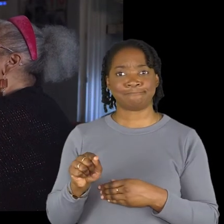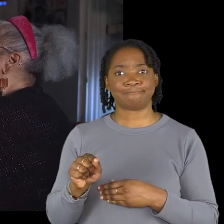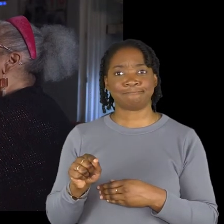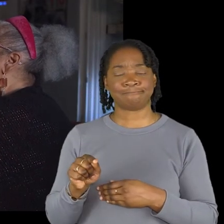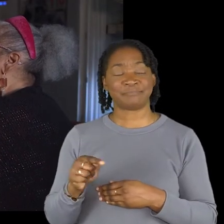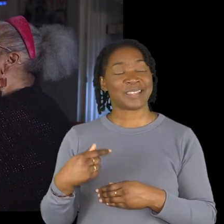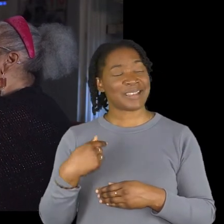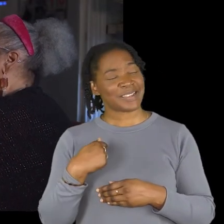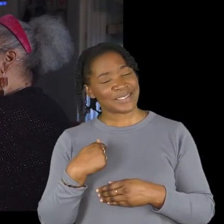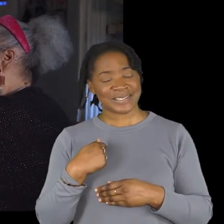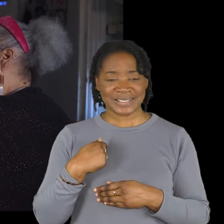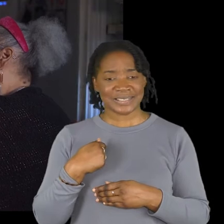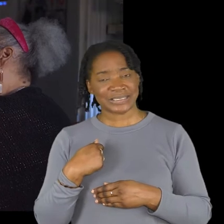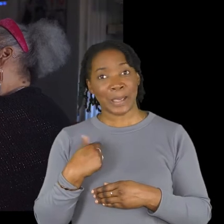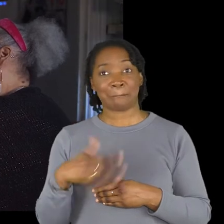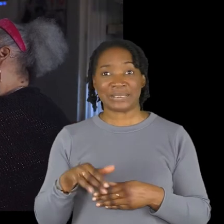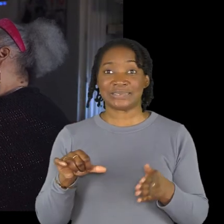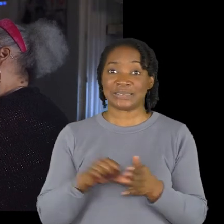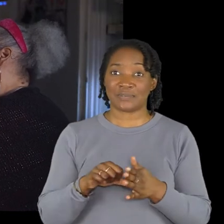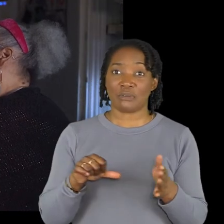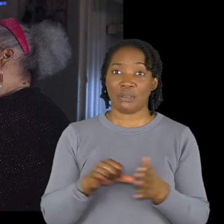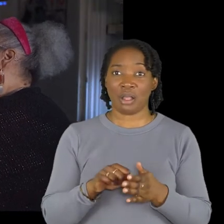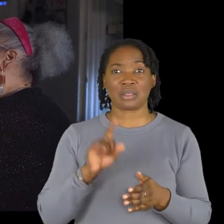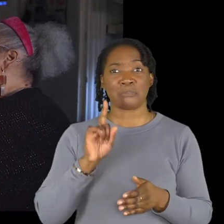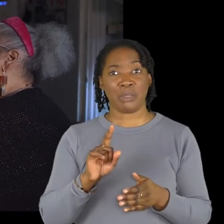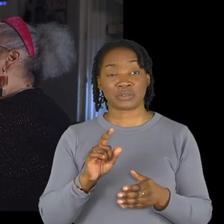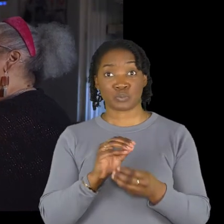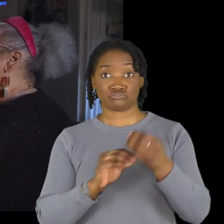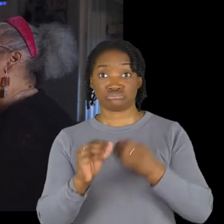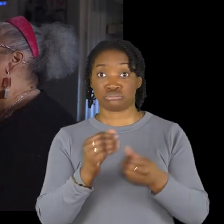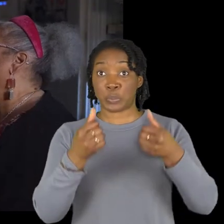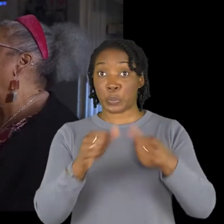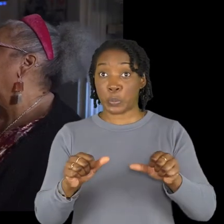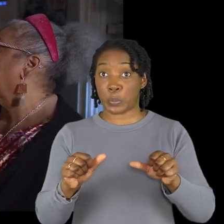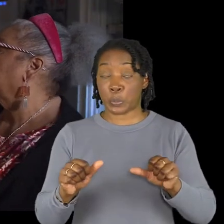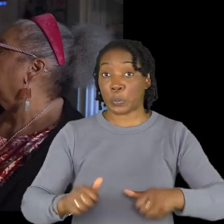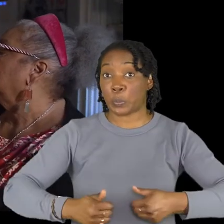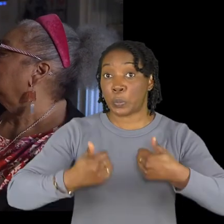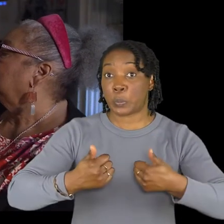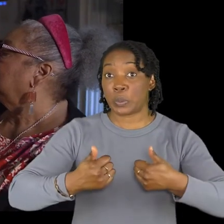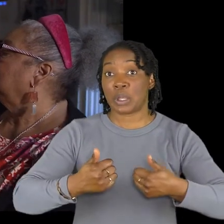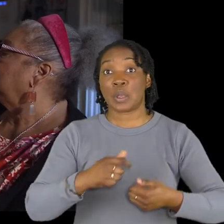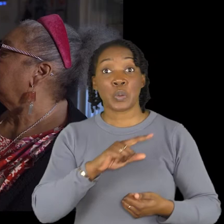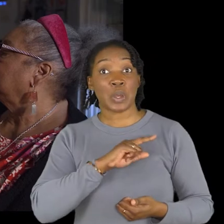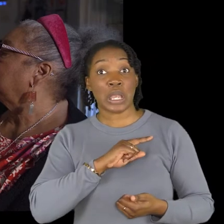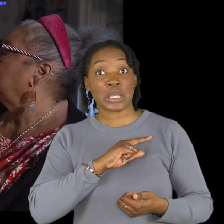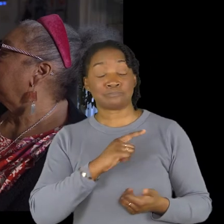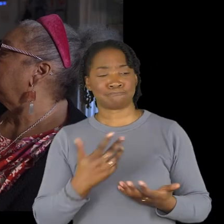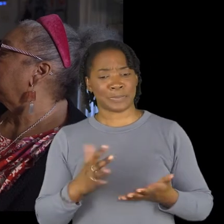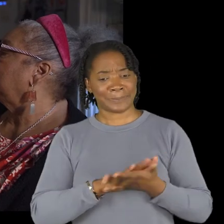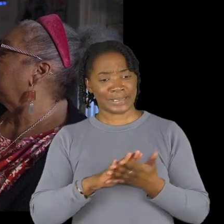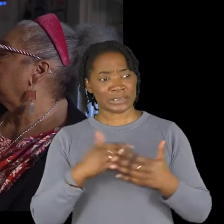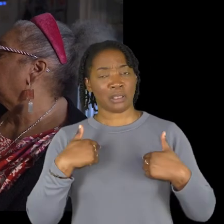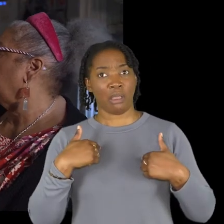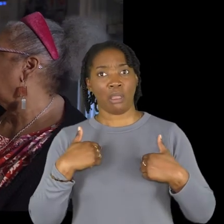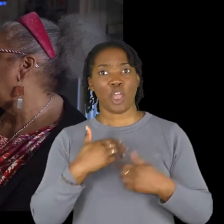what I've actually, I mean, it's been difficult, but it has worked out because it actually meant